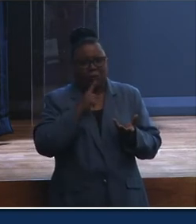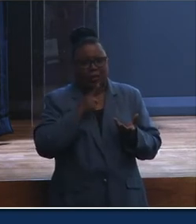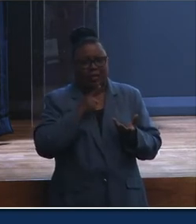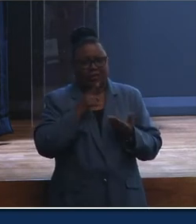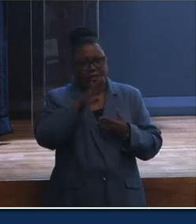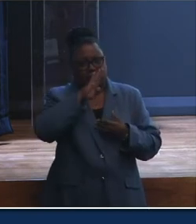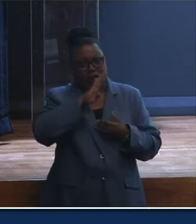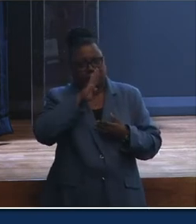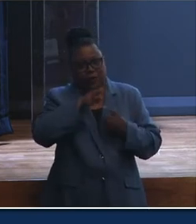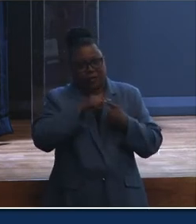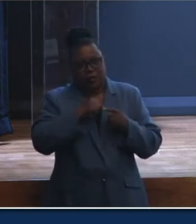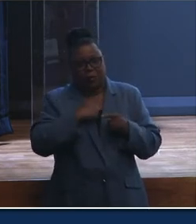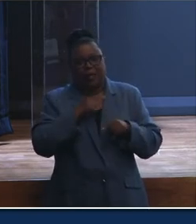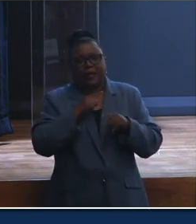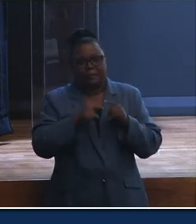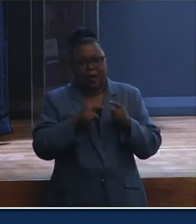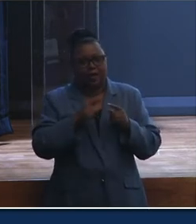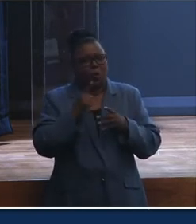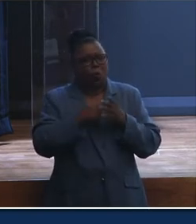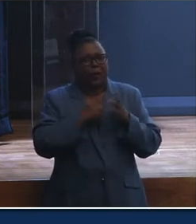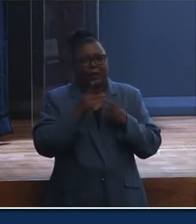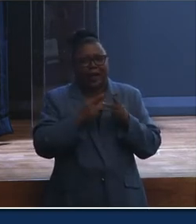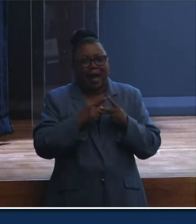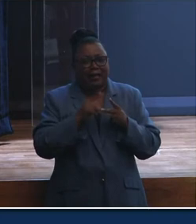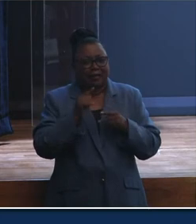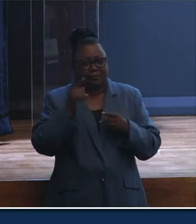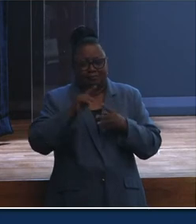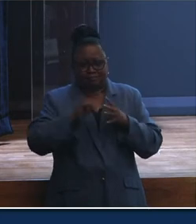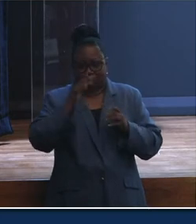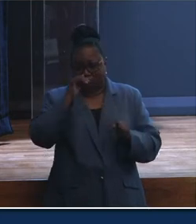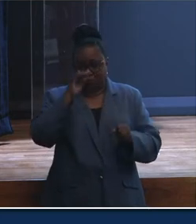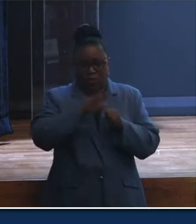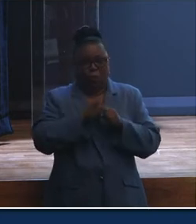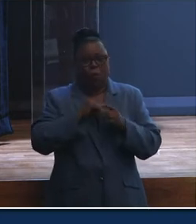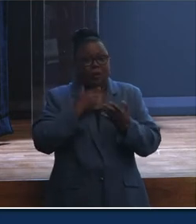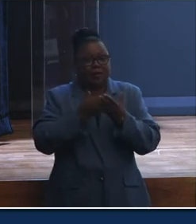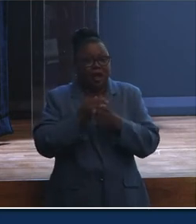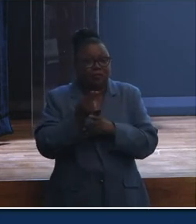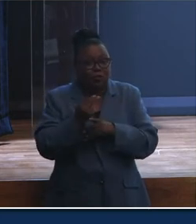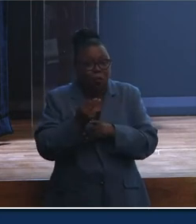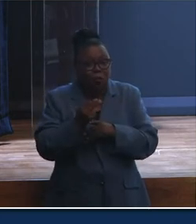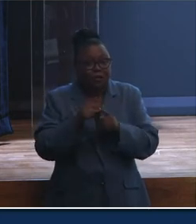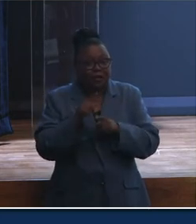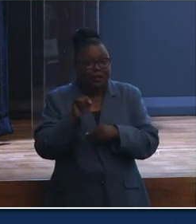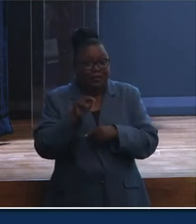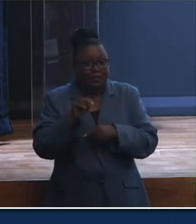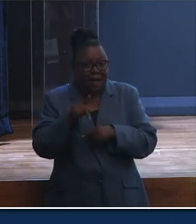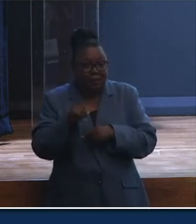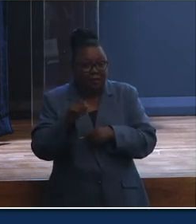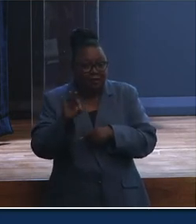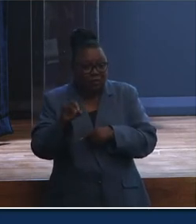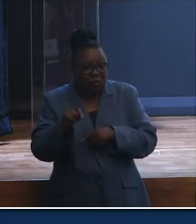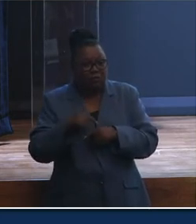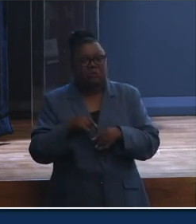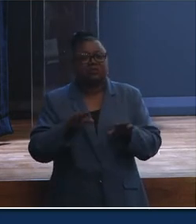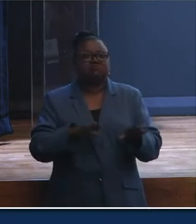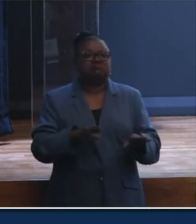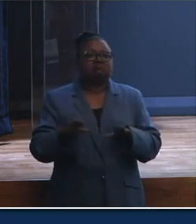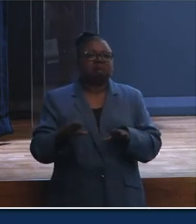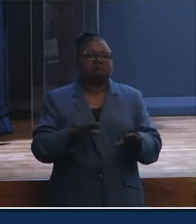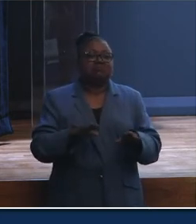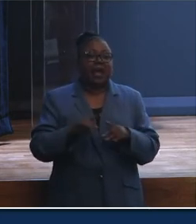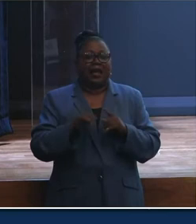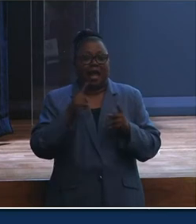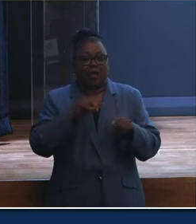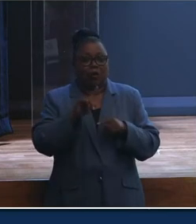was frustrating to me. But what kind of tipped it off was that when we got to the hotel in Tampa, and we're just chilling, killing time,